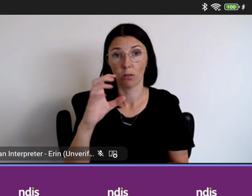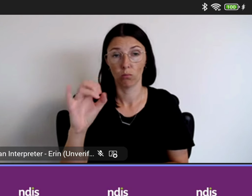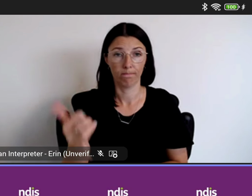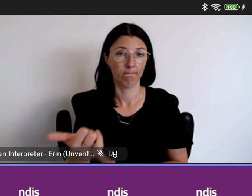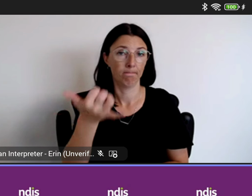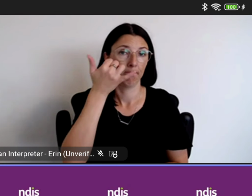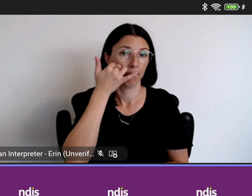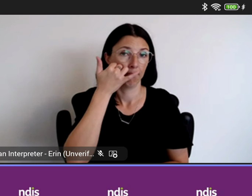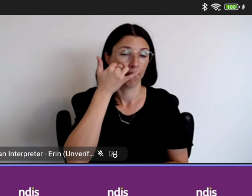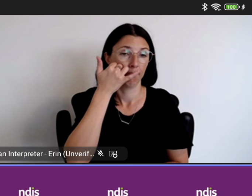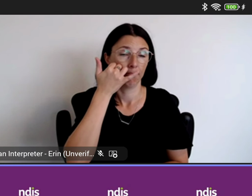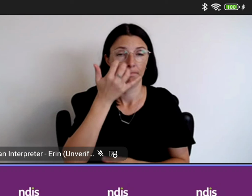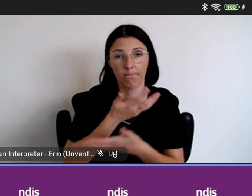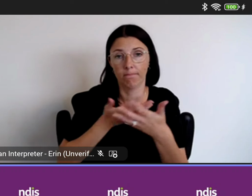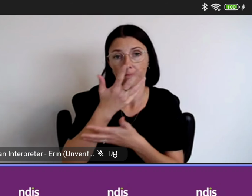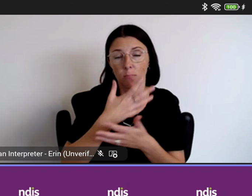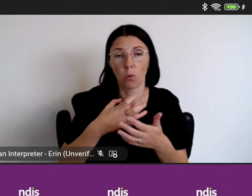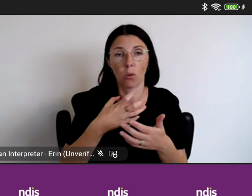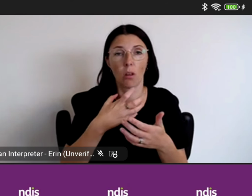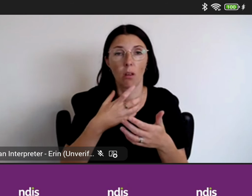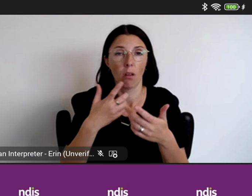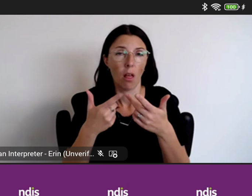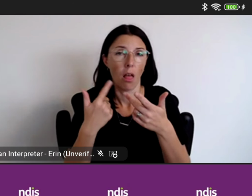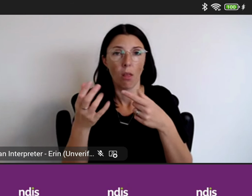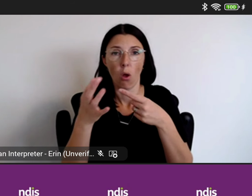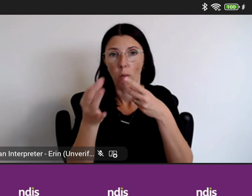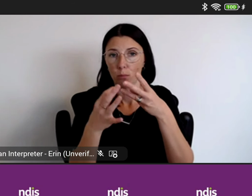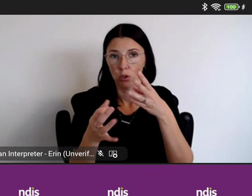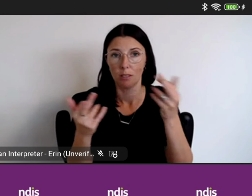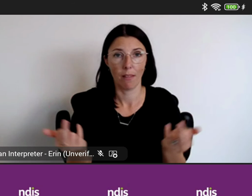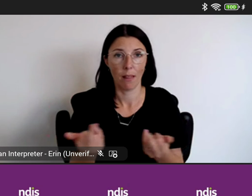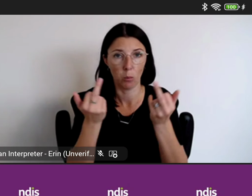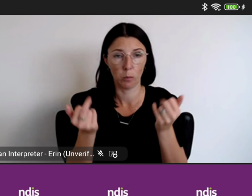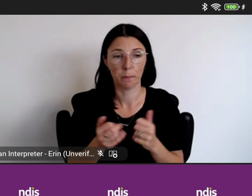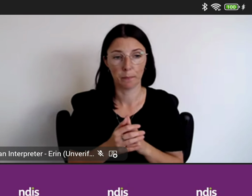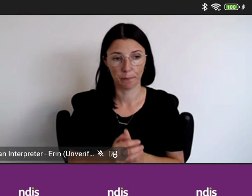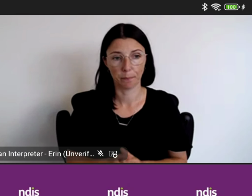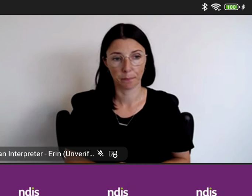110 to discuss further options available to you.